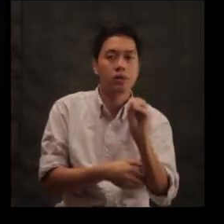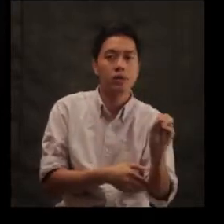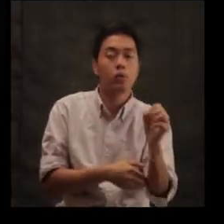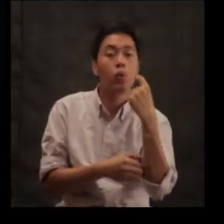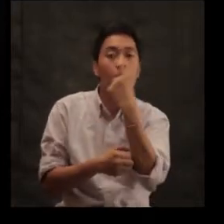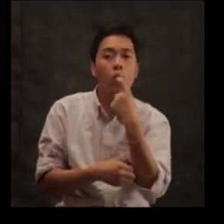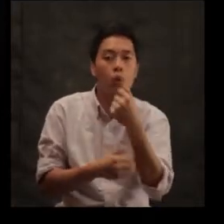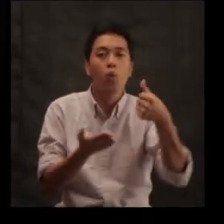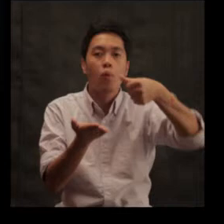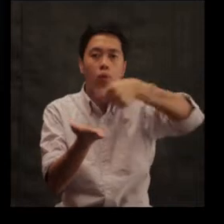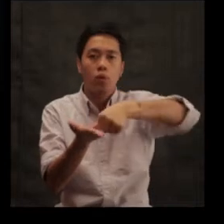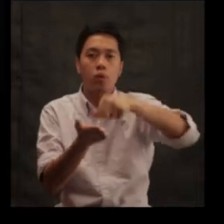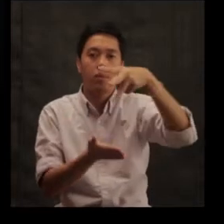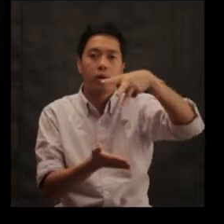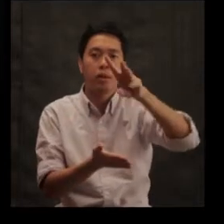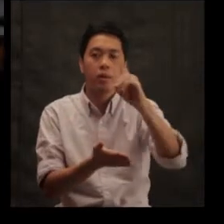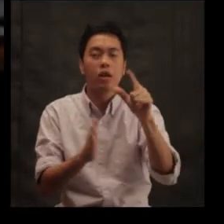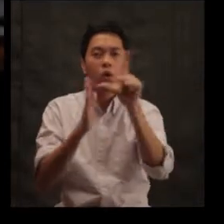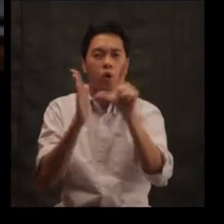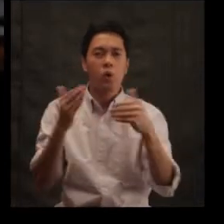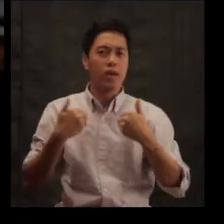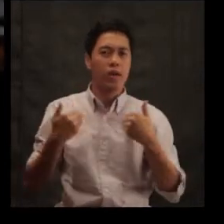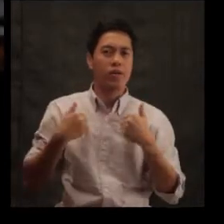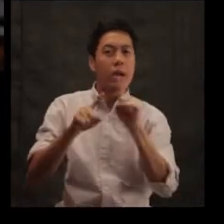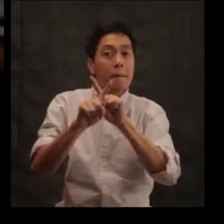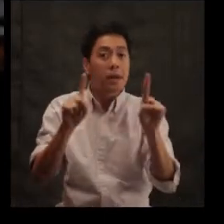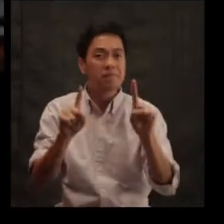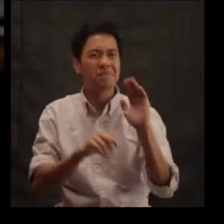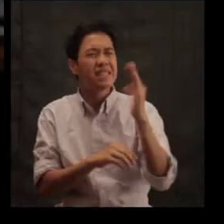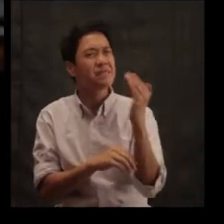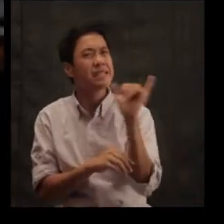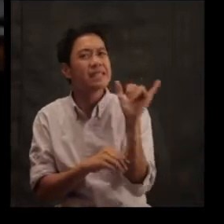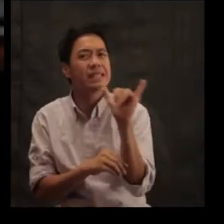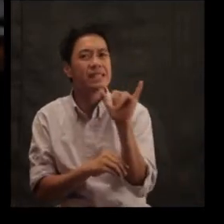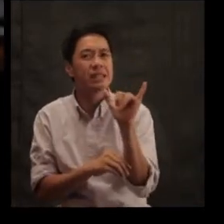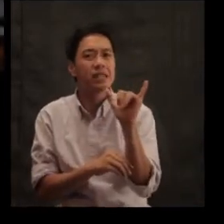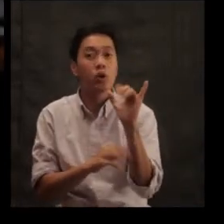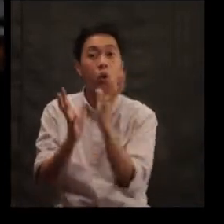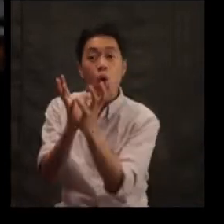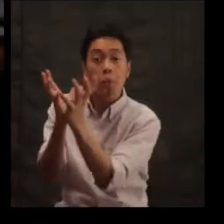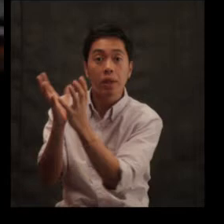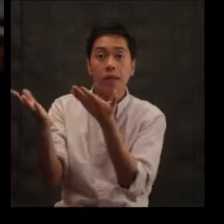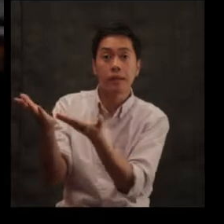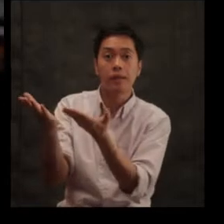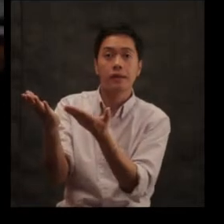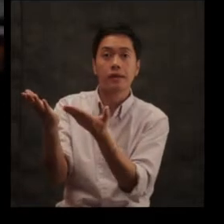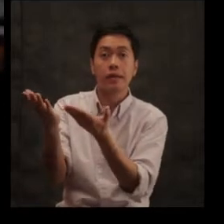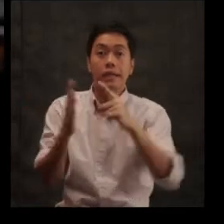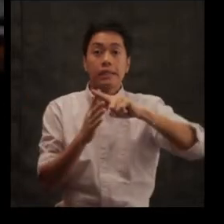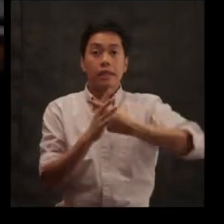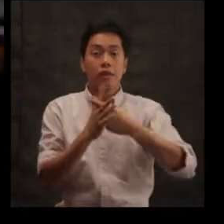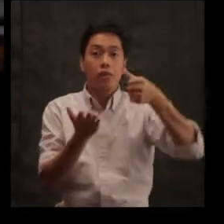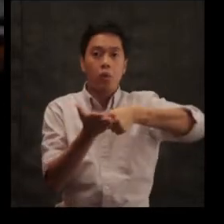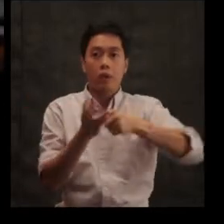lang ang bumoto na PWDs. You see, the law is there, but it seems that the community itself, during